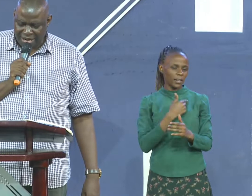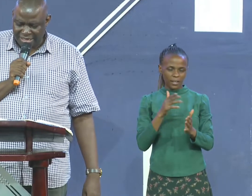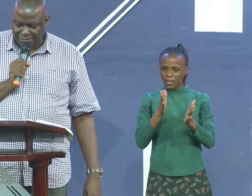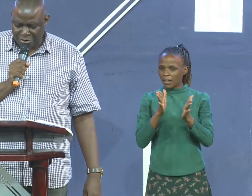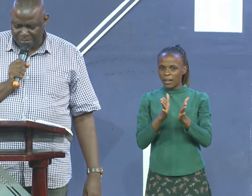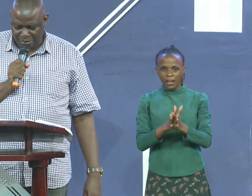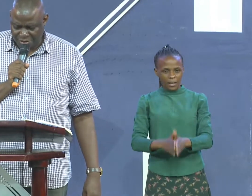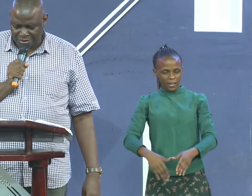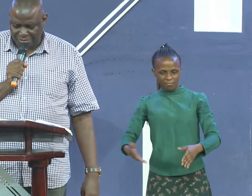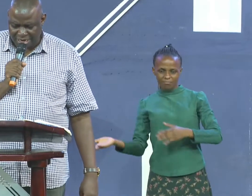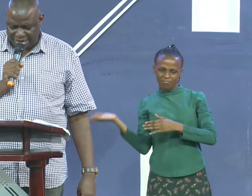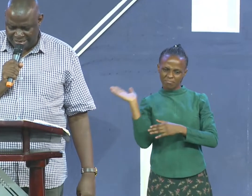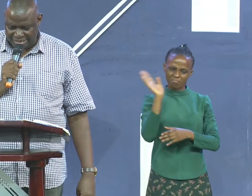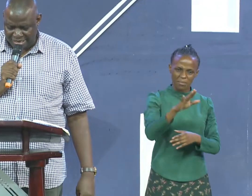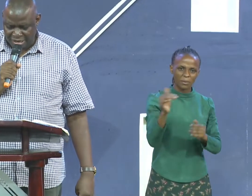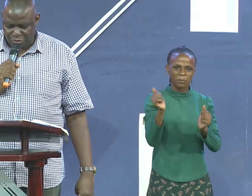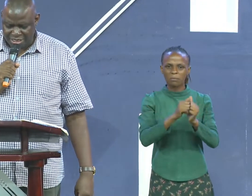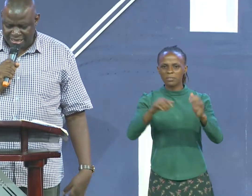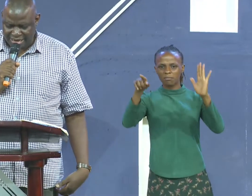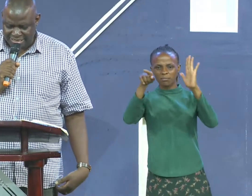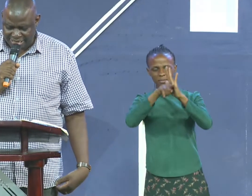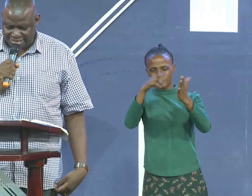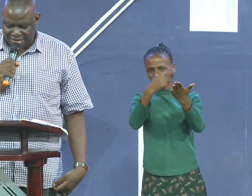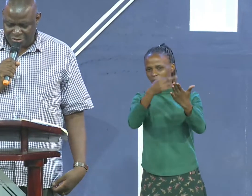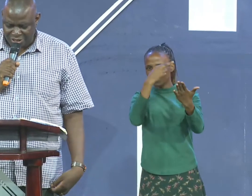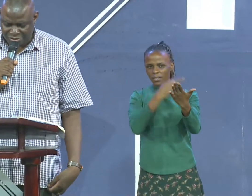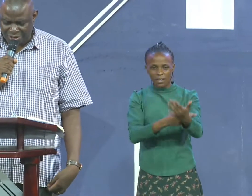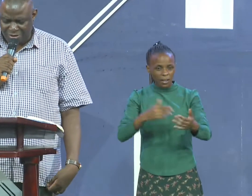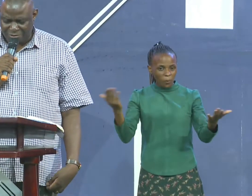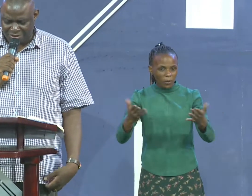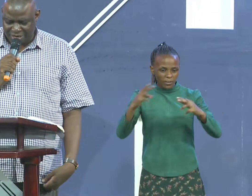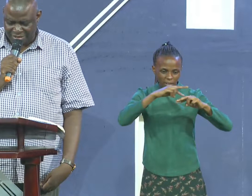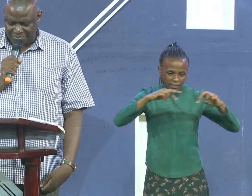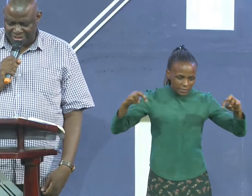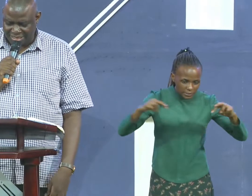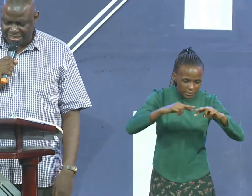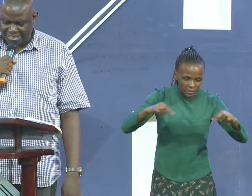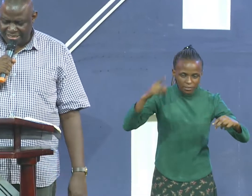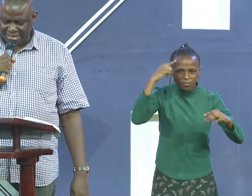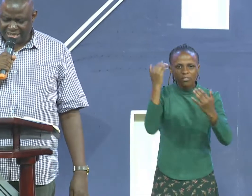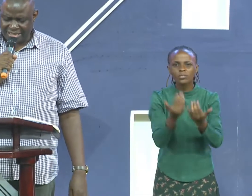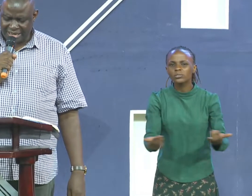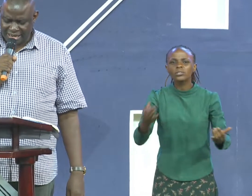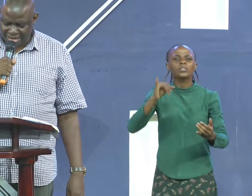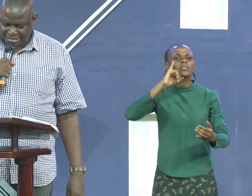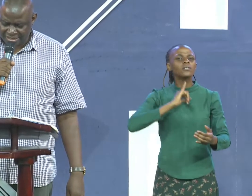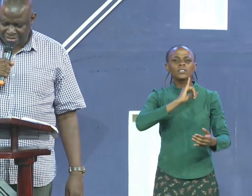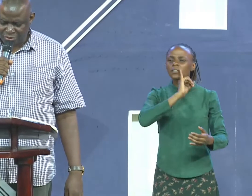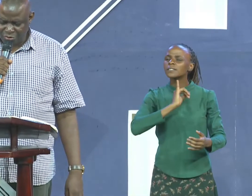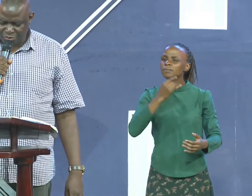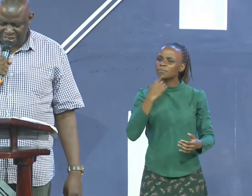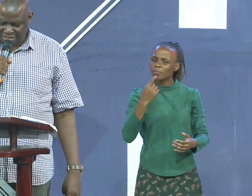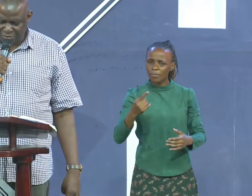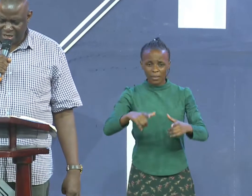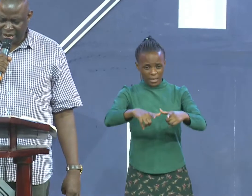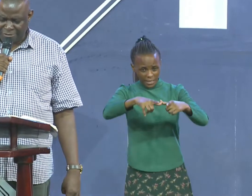up an evil report of the land, which they had searched unto the children of Israel, saying, the land